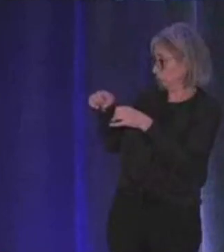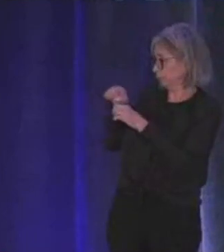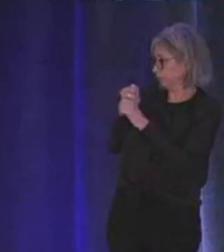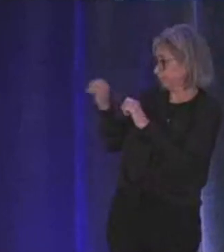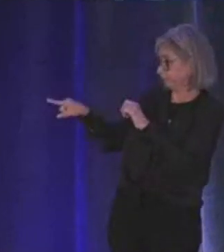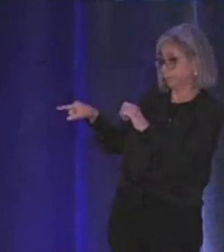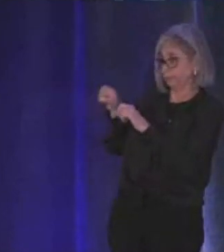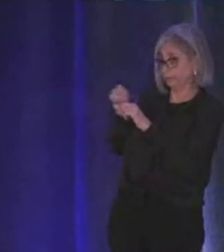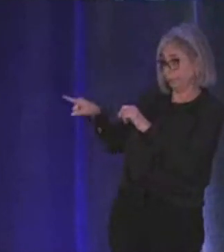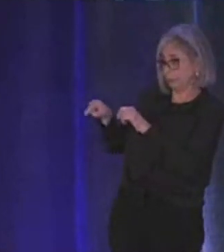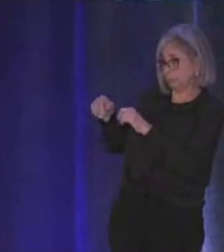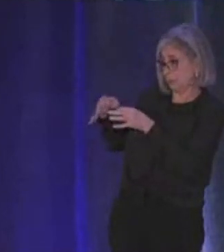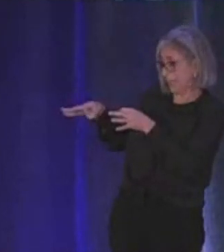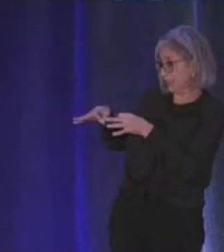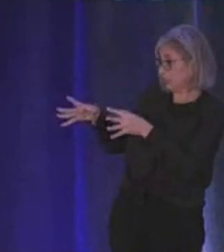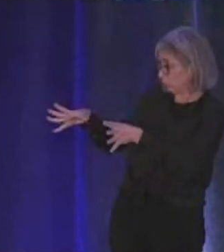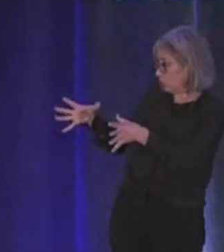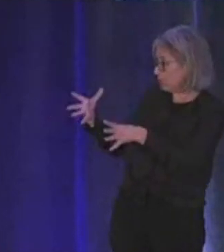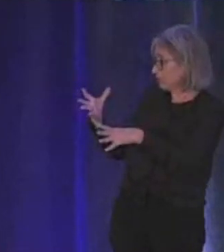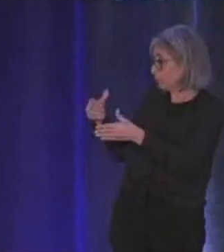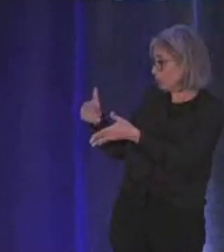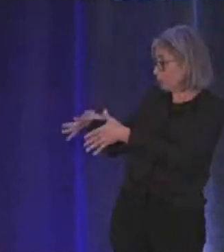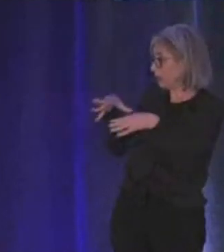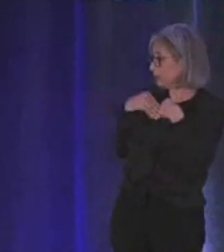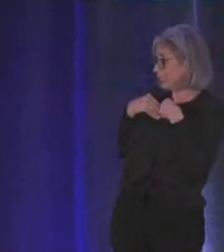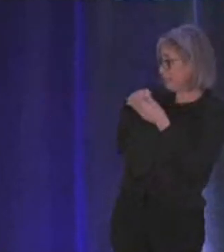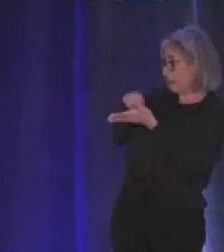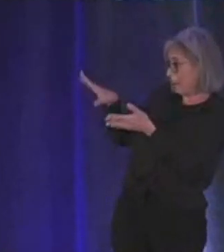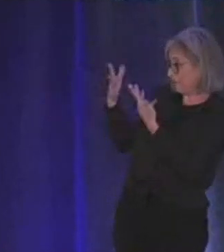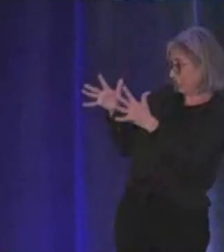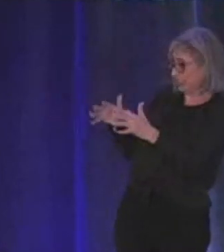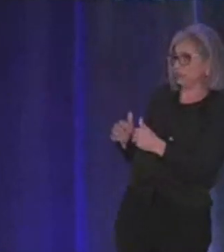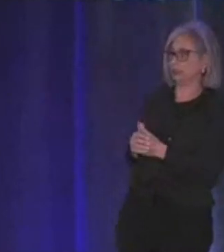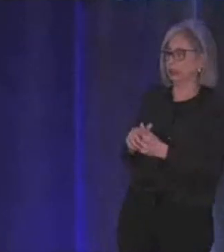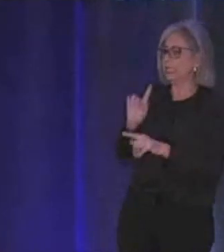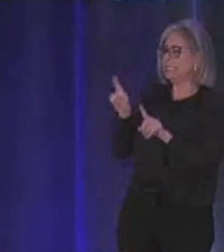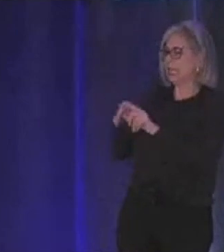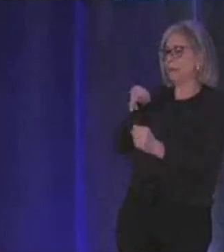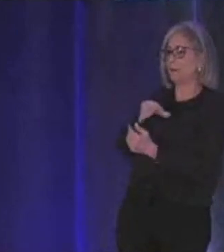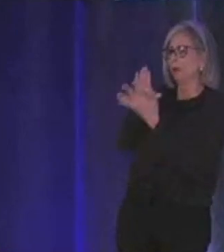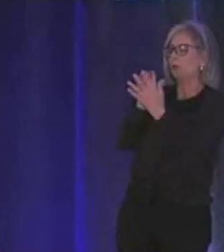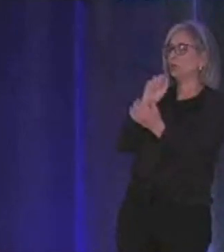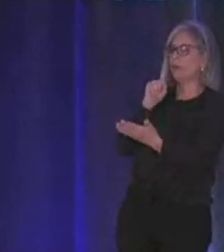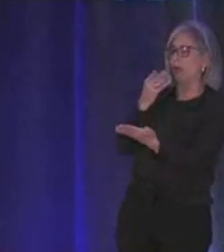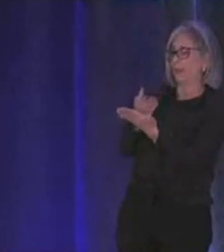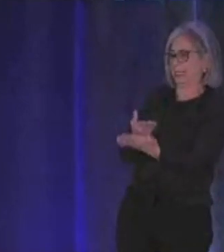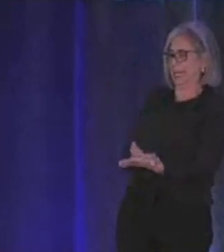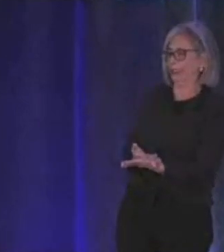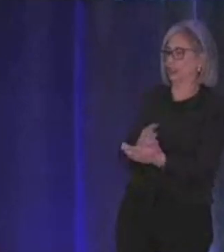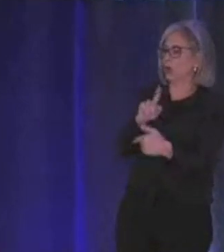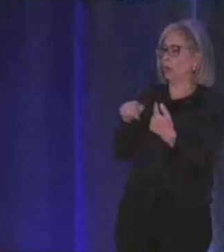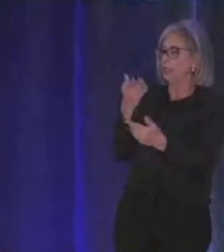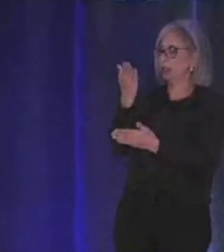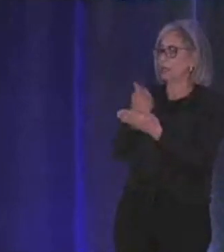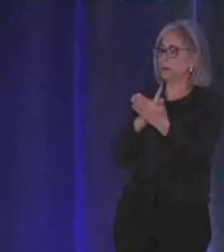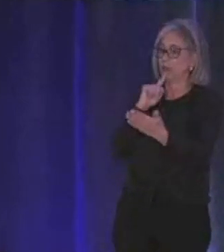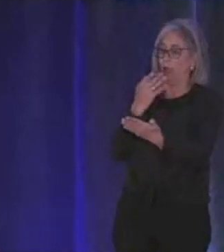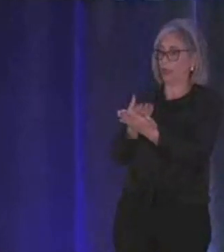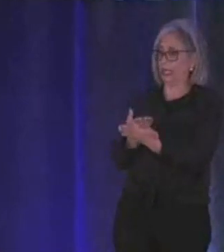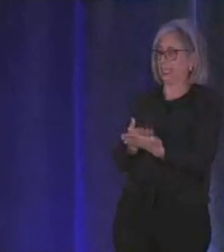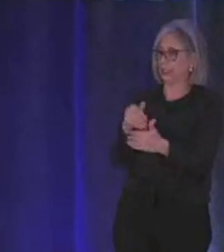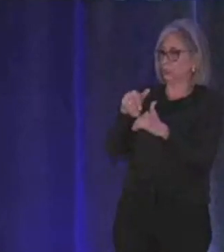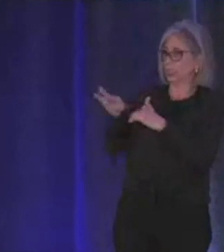let them know, like, hey, payment is received. And it would be like the same approach with authentication. Once someone is authenticated, could send